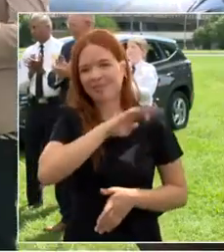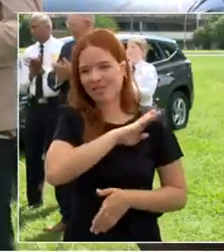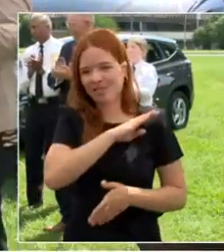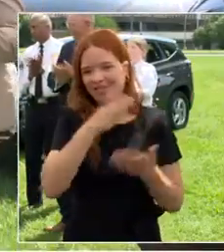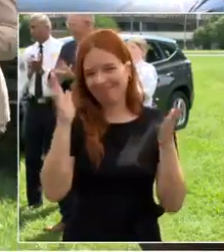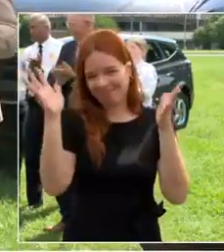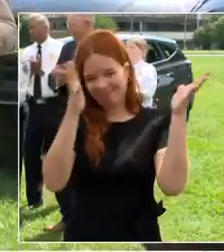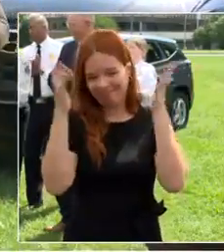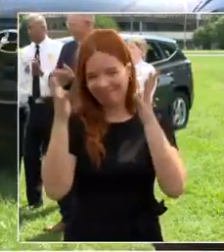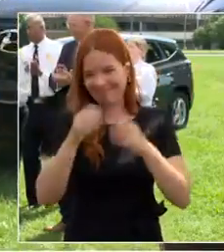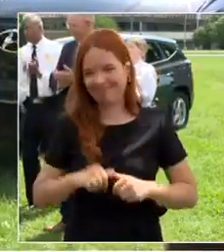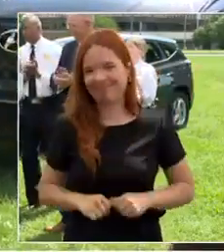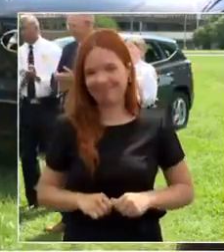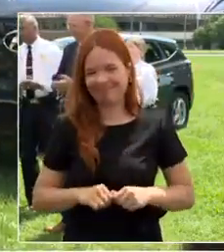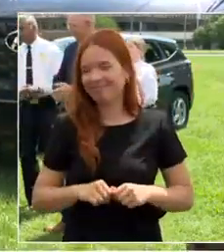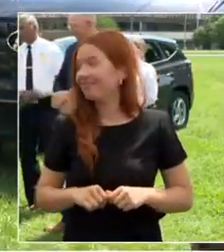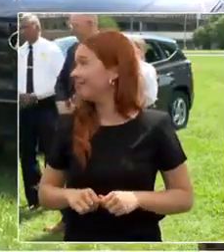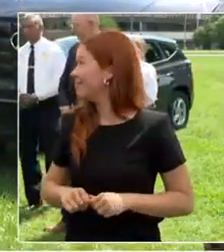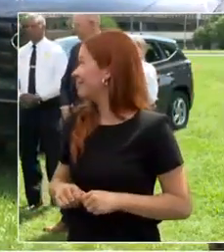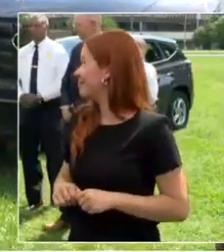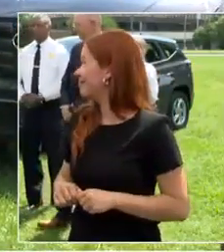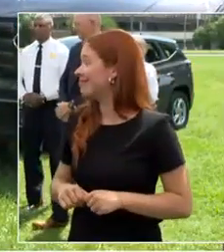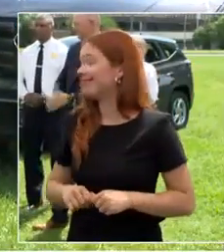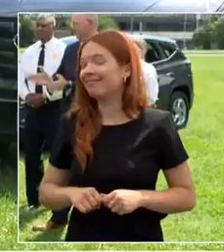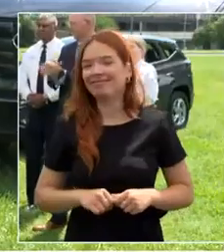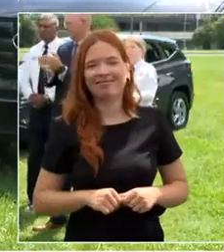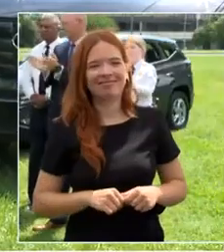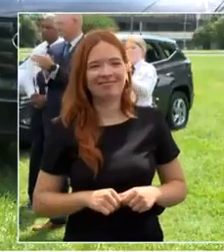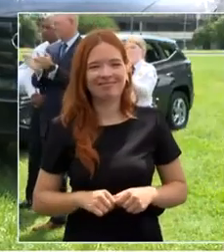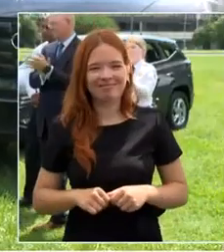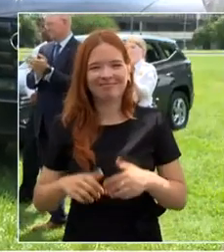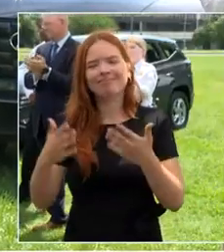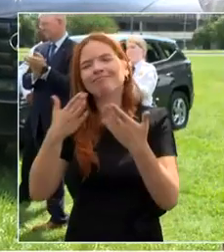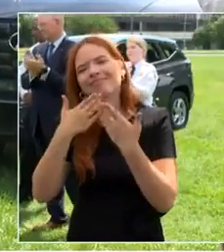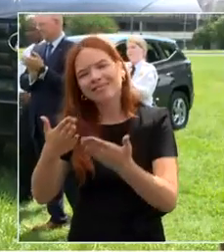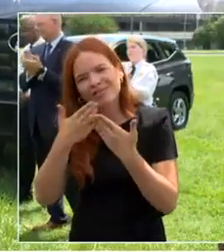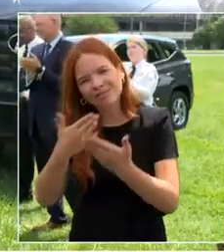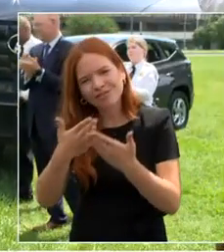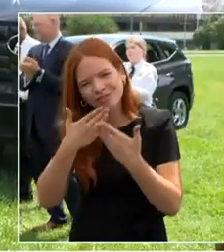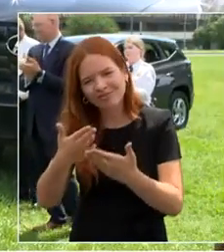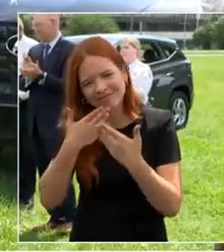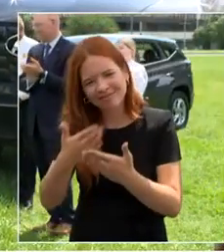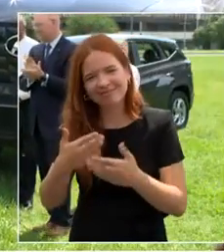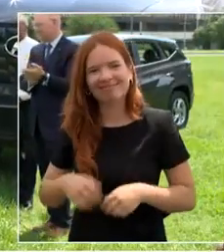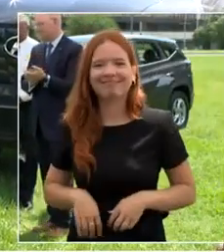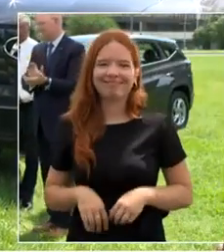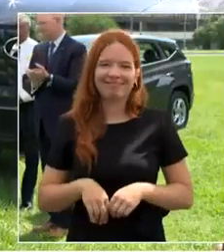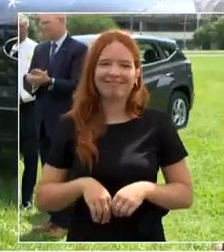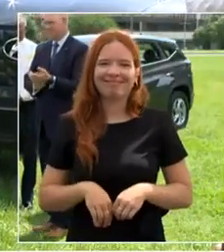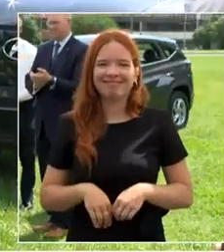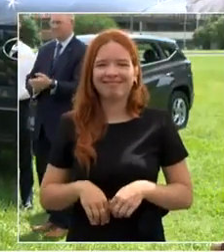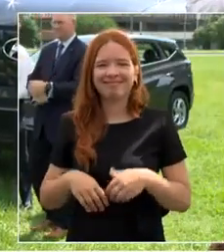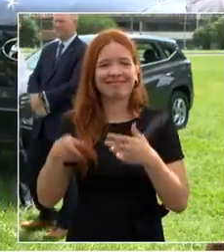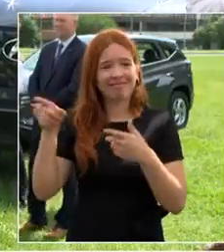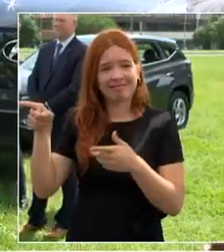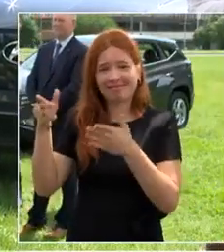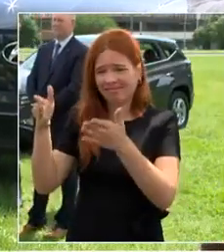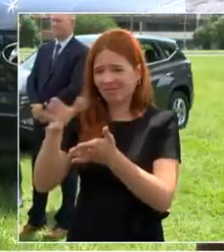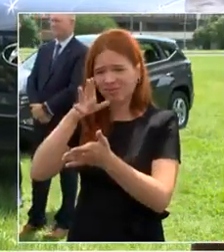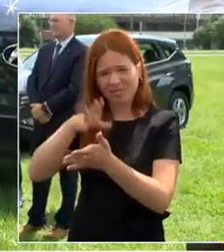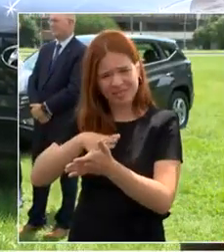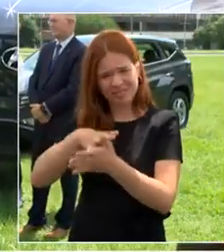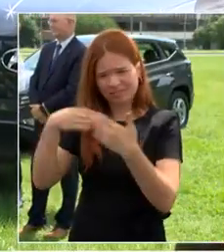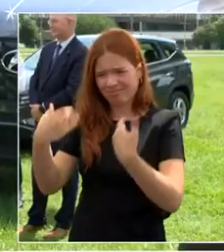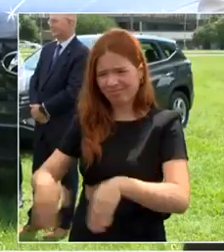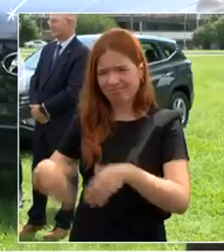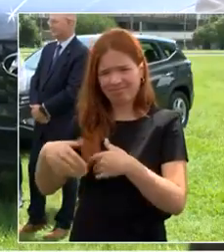you. Give Nikki a big round of applause. She's representing DC